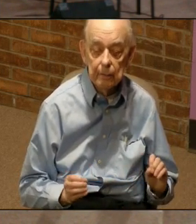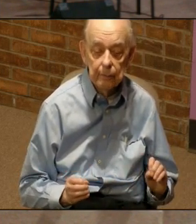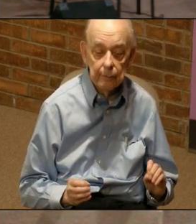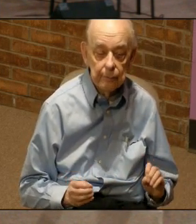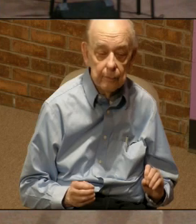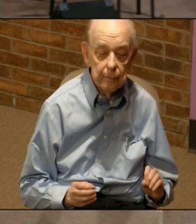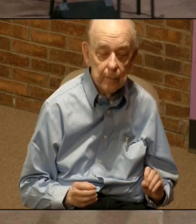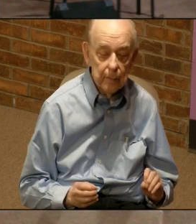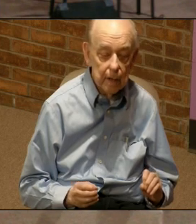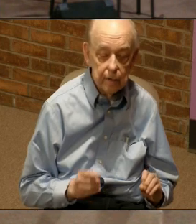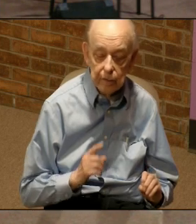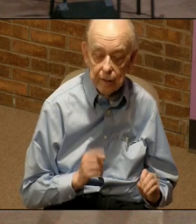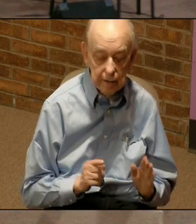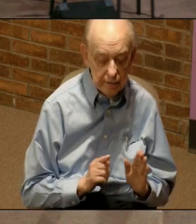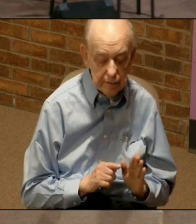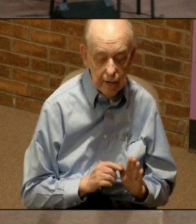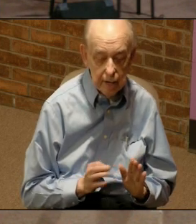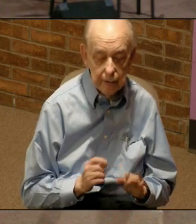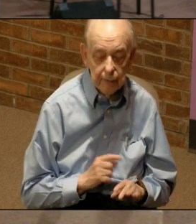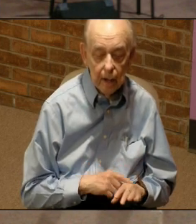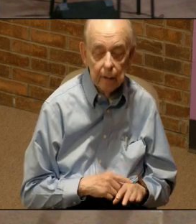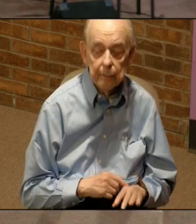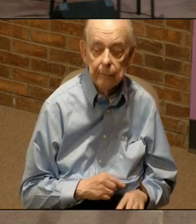Just like a second in time.